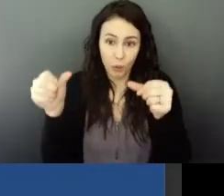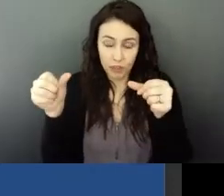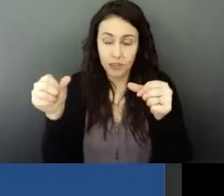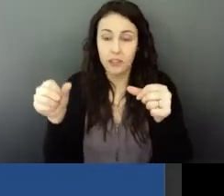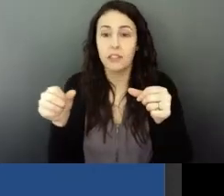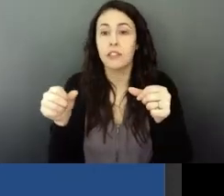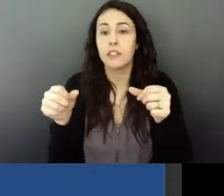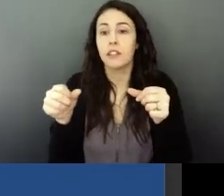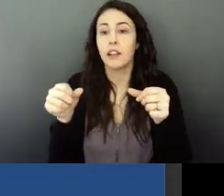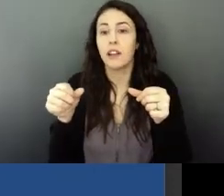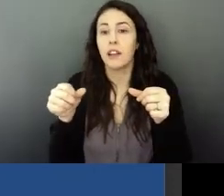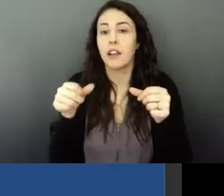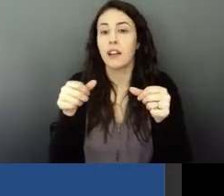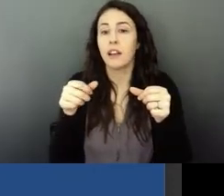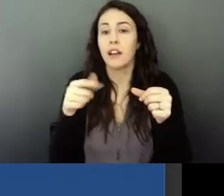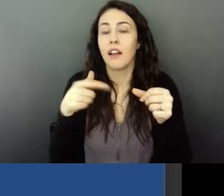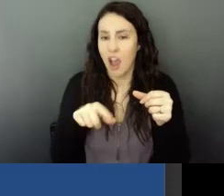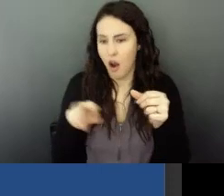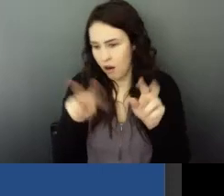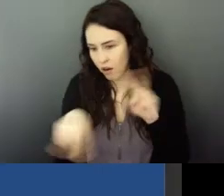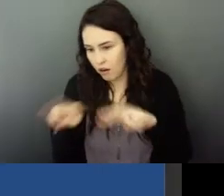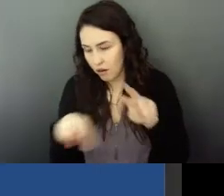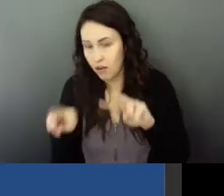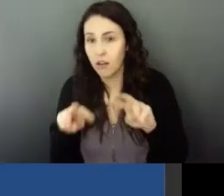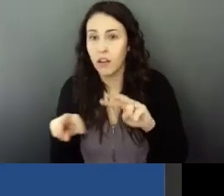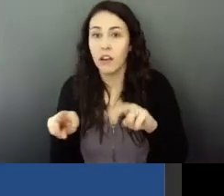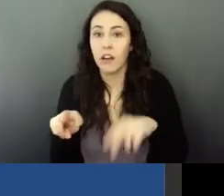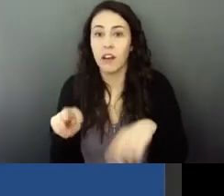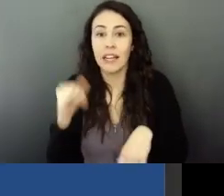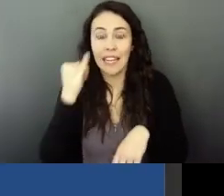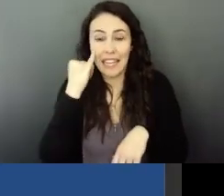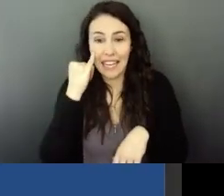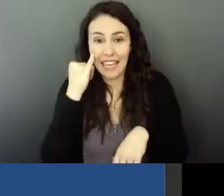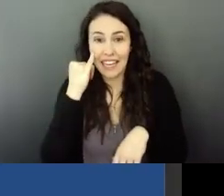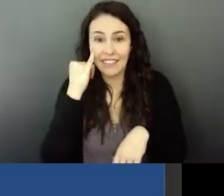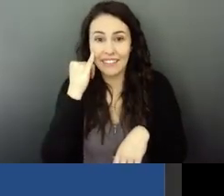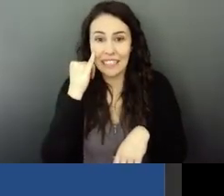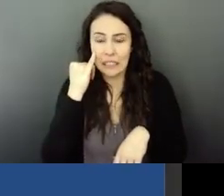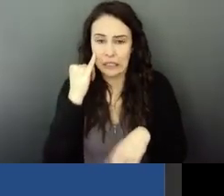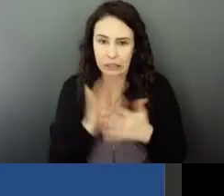looking at whether or not they have gotten the material.